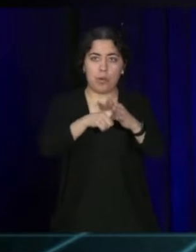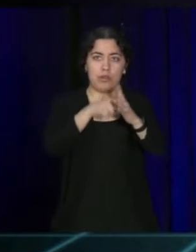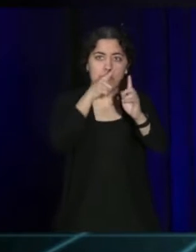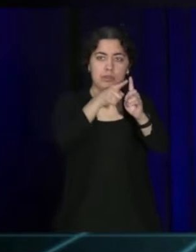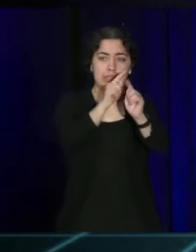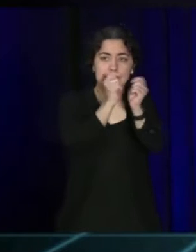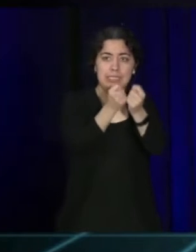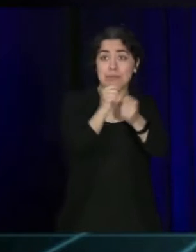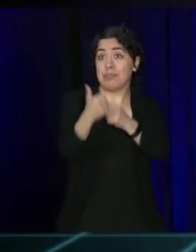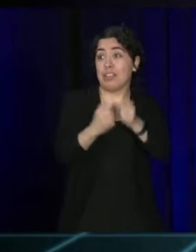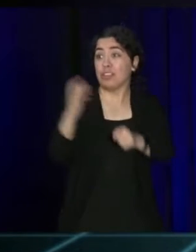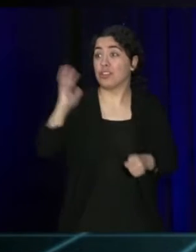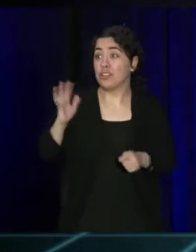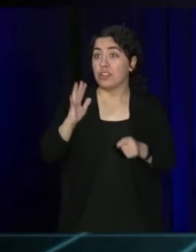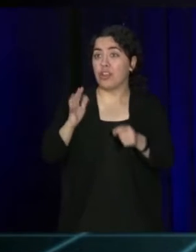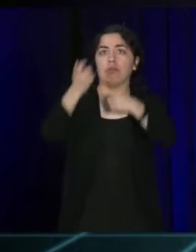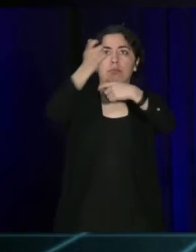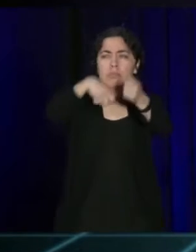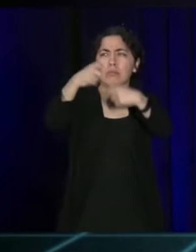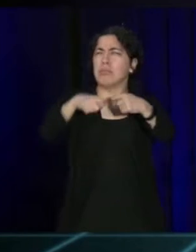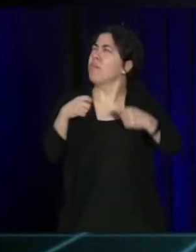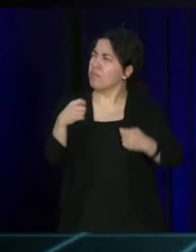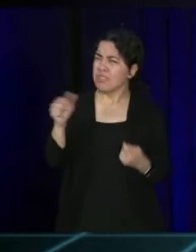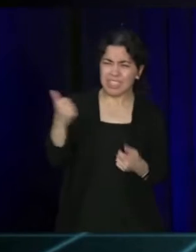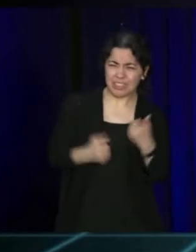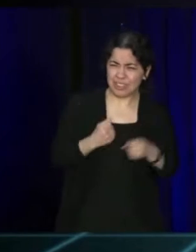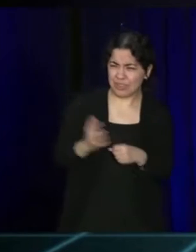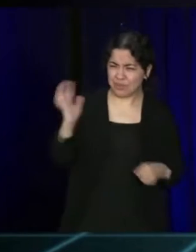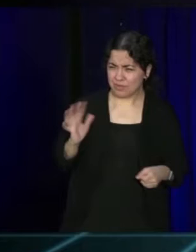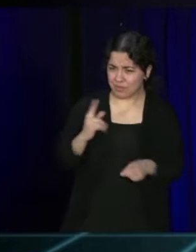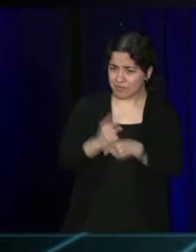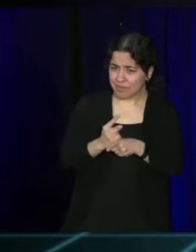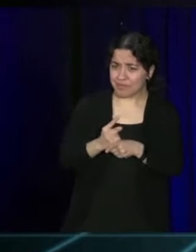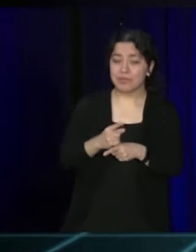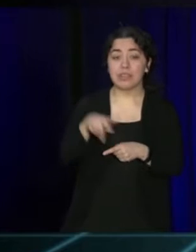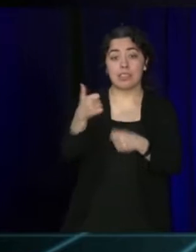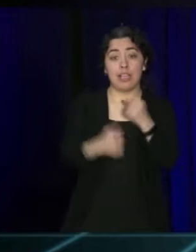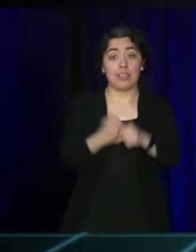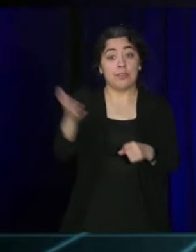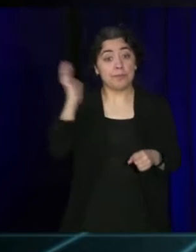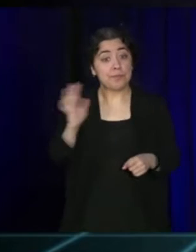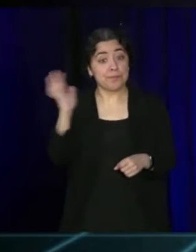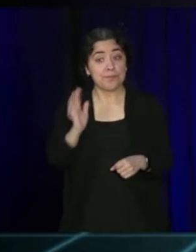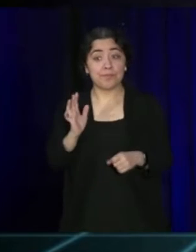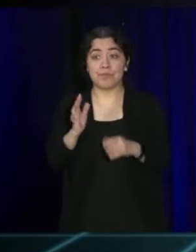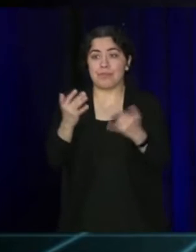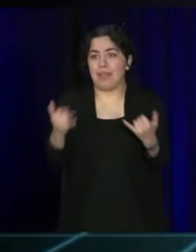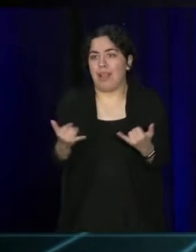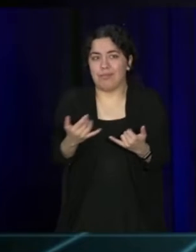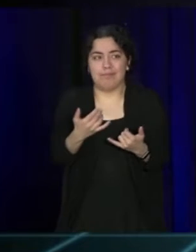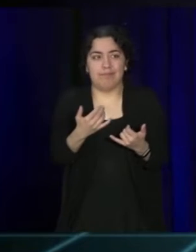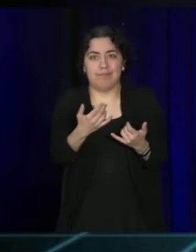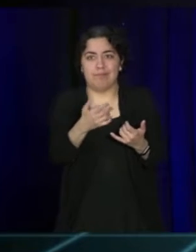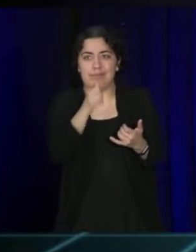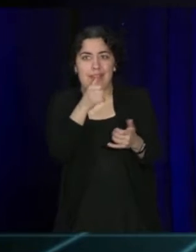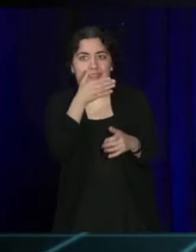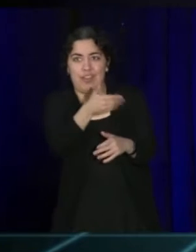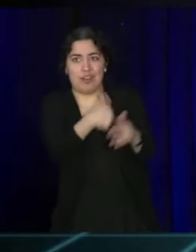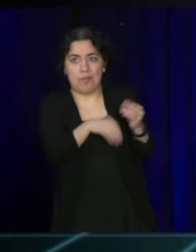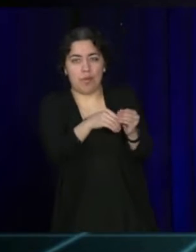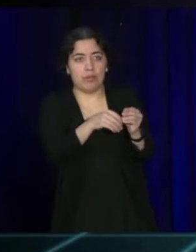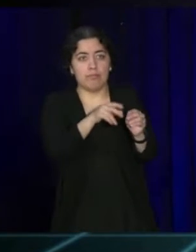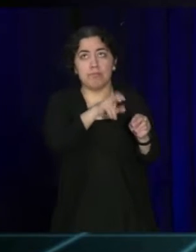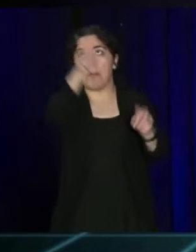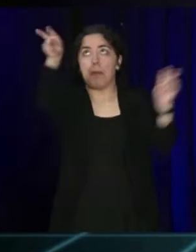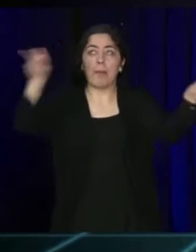years ago, I guess we can say 10 years now, right? 10 years ago are no longer working on the core team. Some folks work at different companies, and